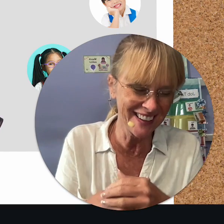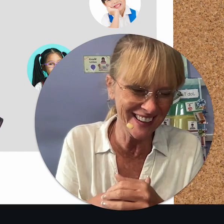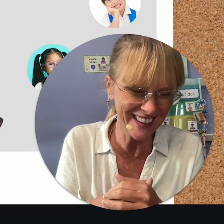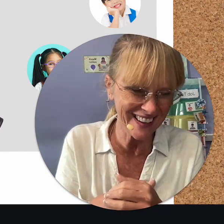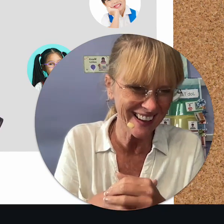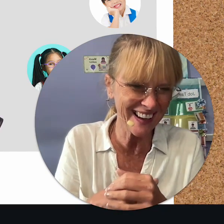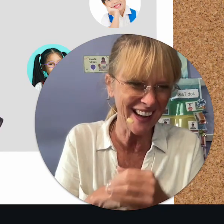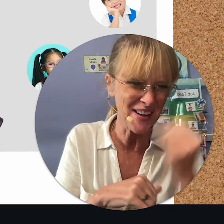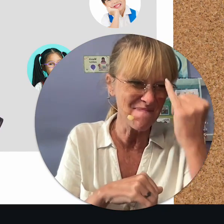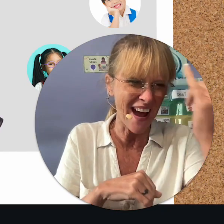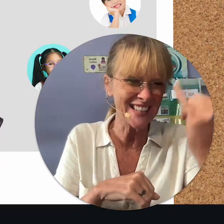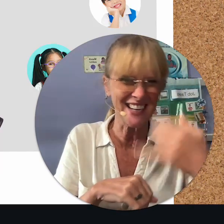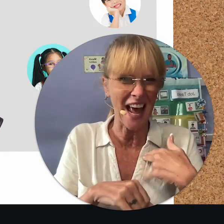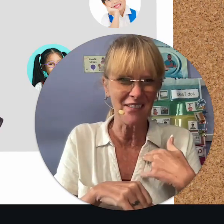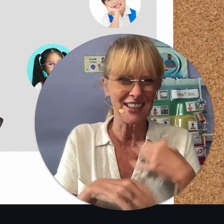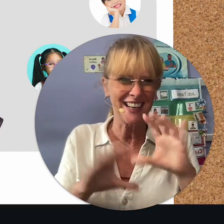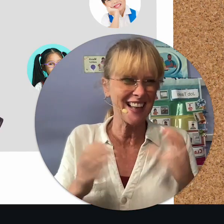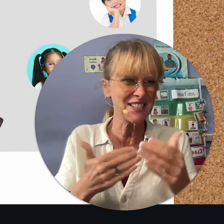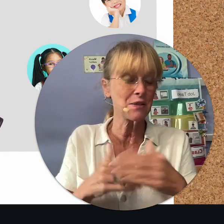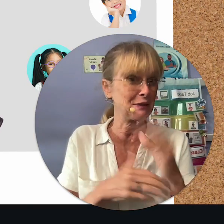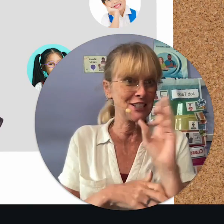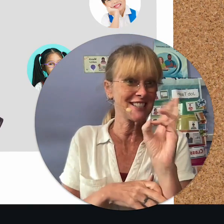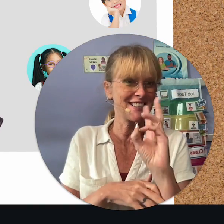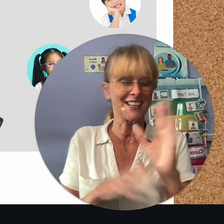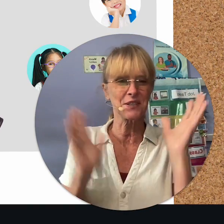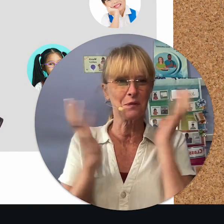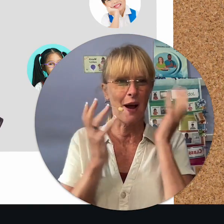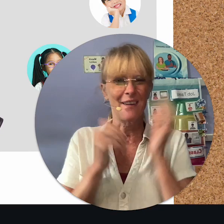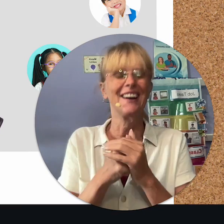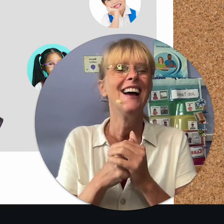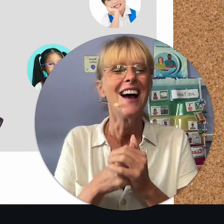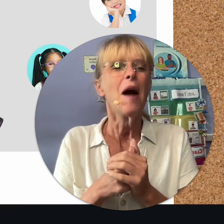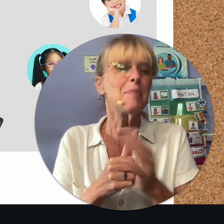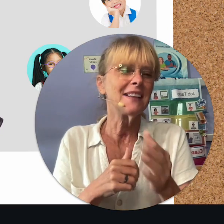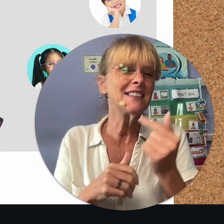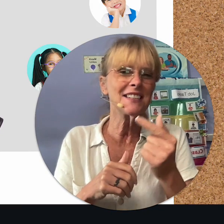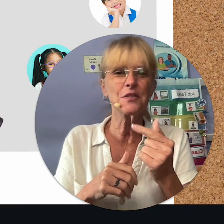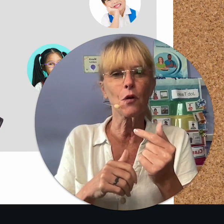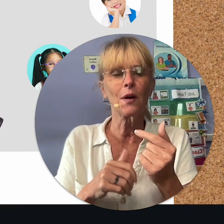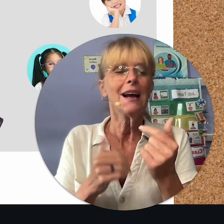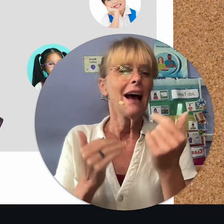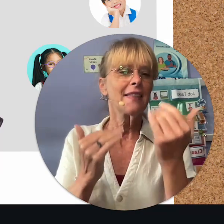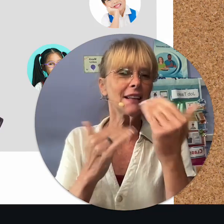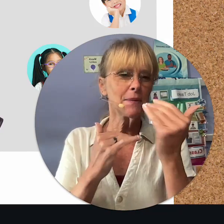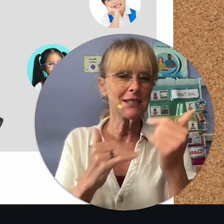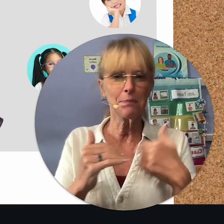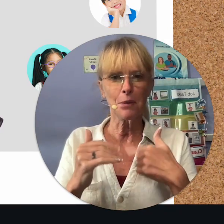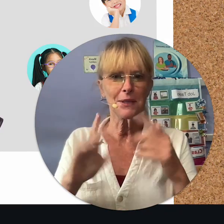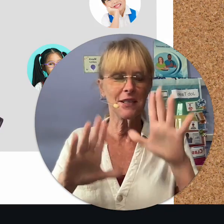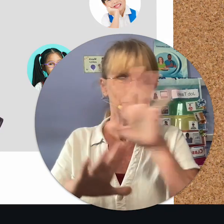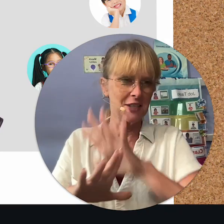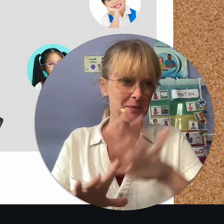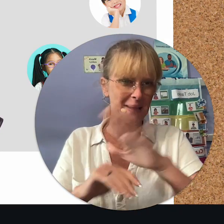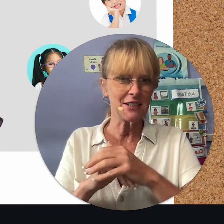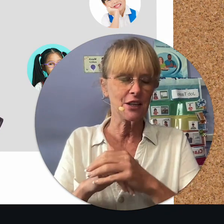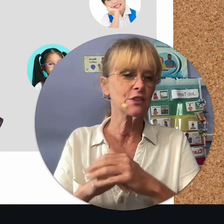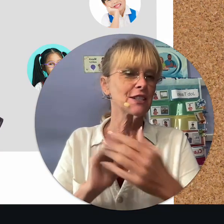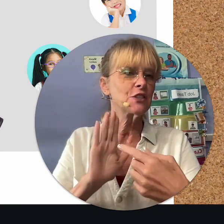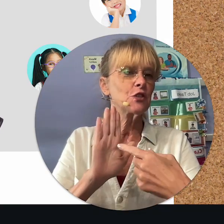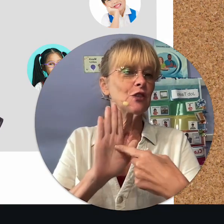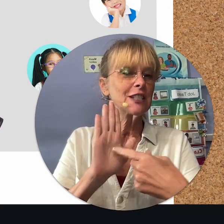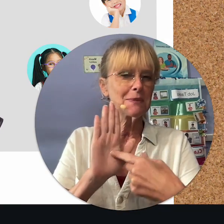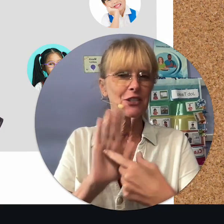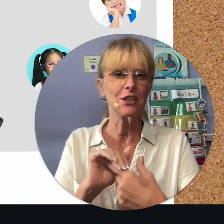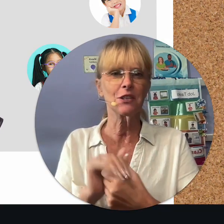ideal? Imagine having a classroom with just 6. Wow. But this is for the limited purpose of the space here,